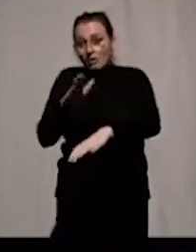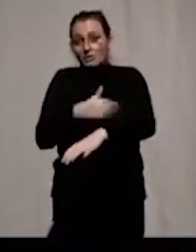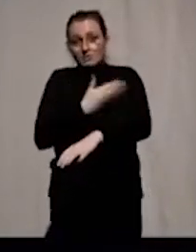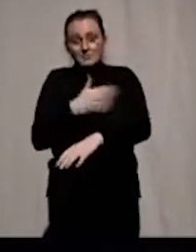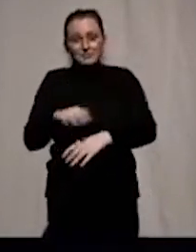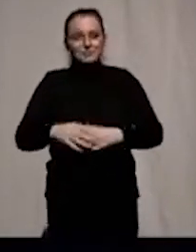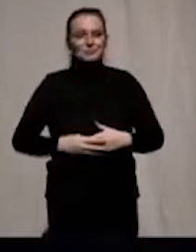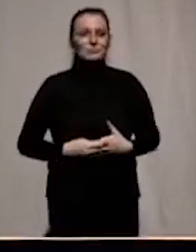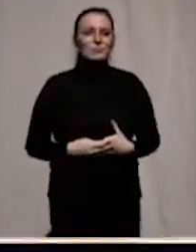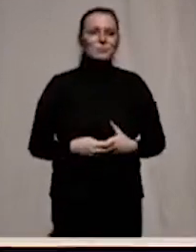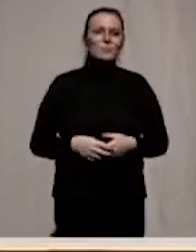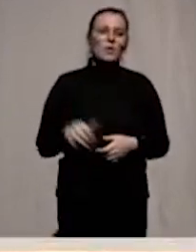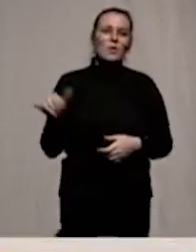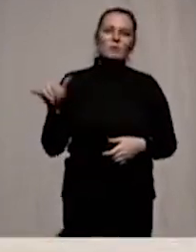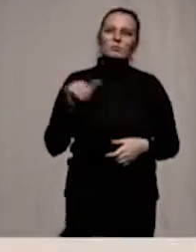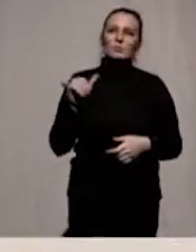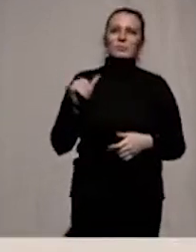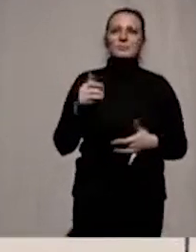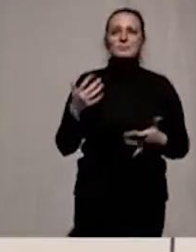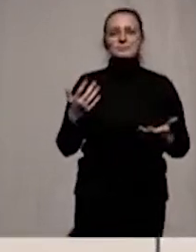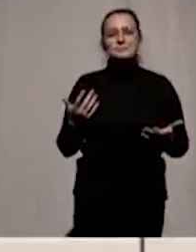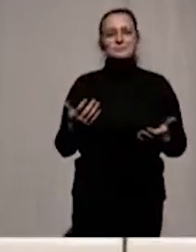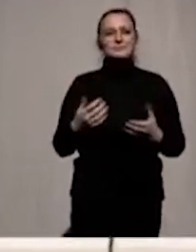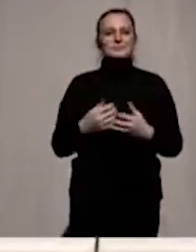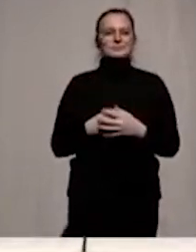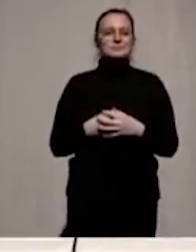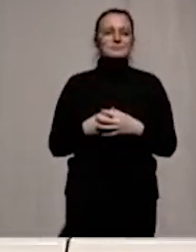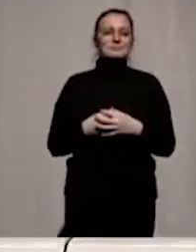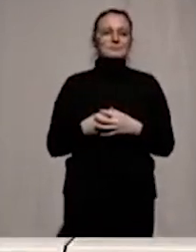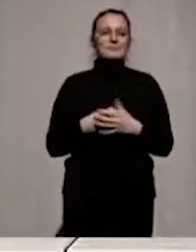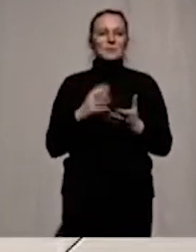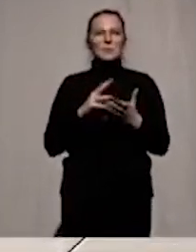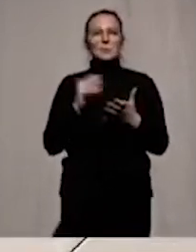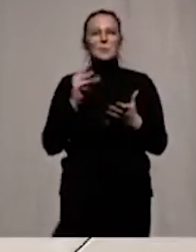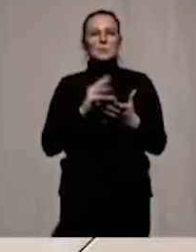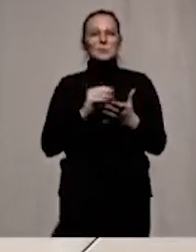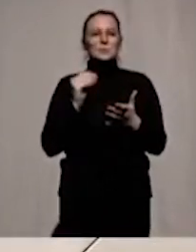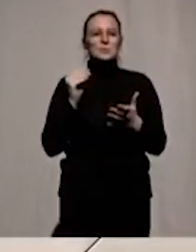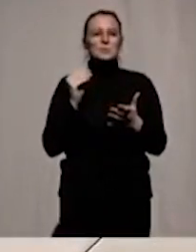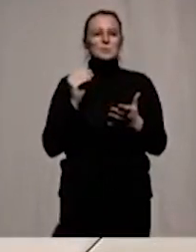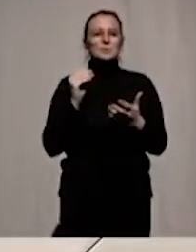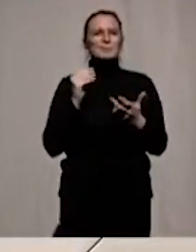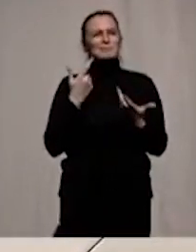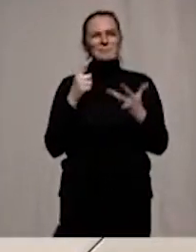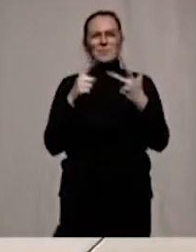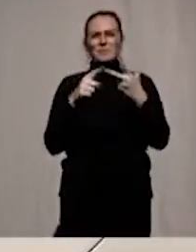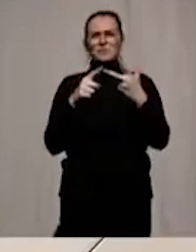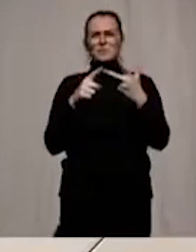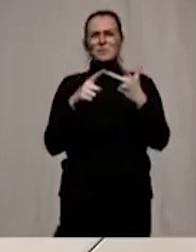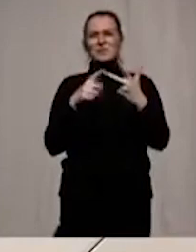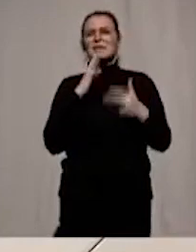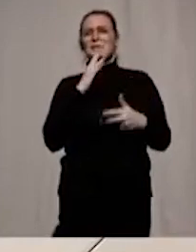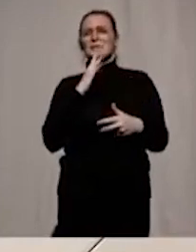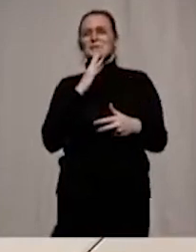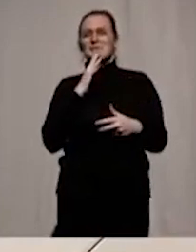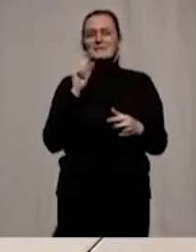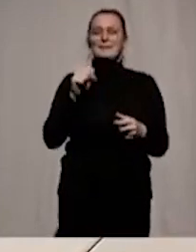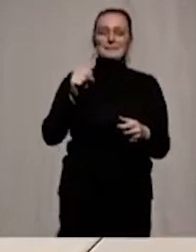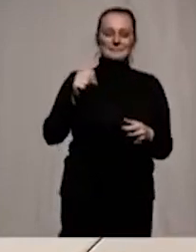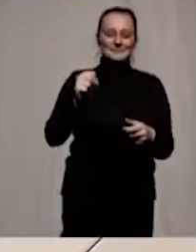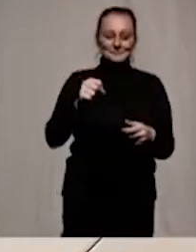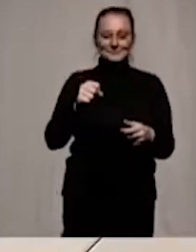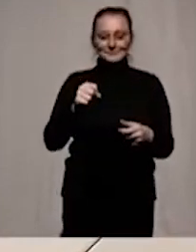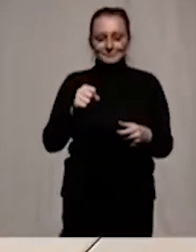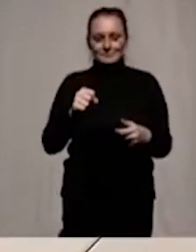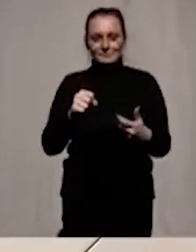I learned a lot about the what's it called? The third exercise that we did. I can't remember. Tongue twisters. Tongue twisters. Yes.